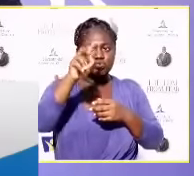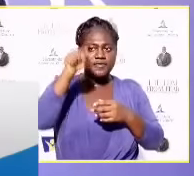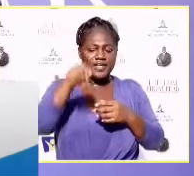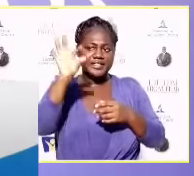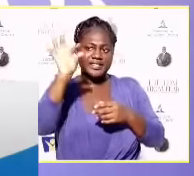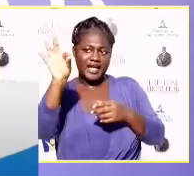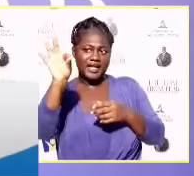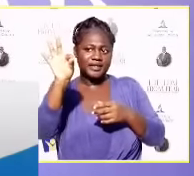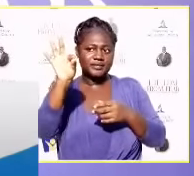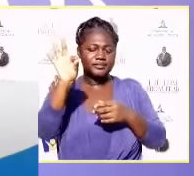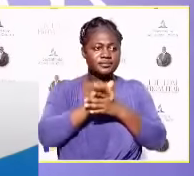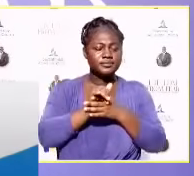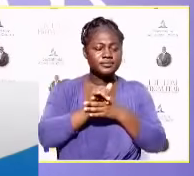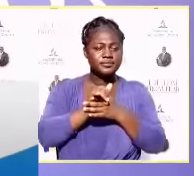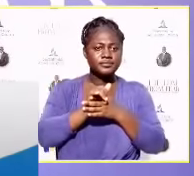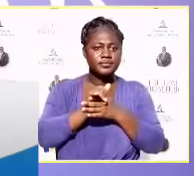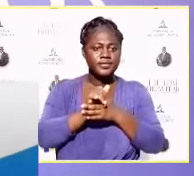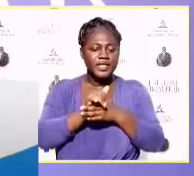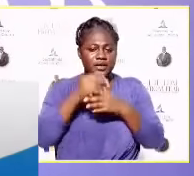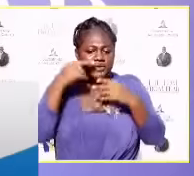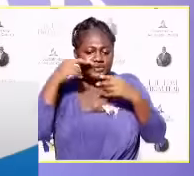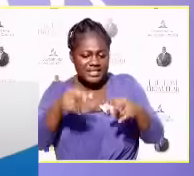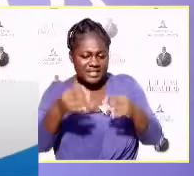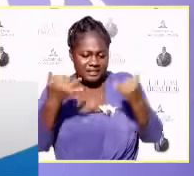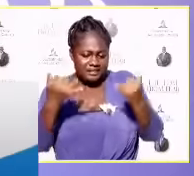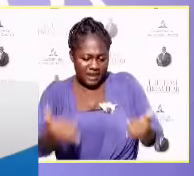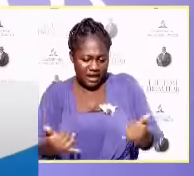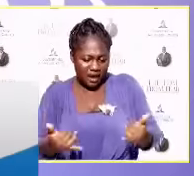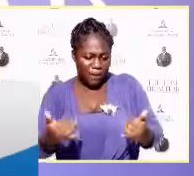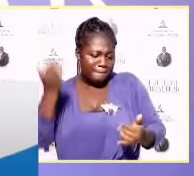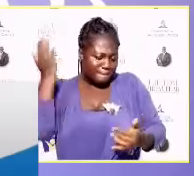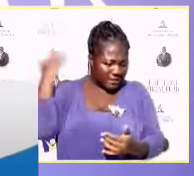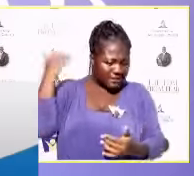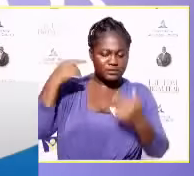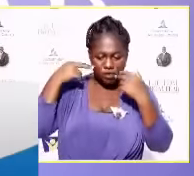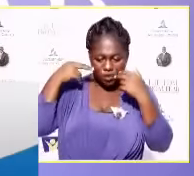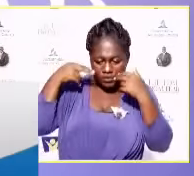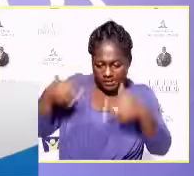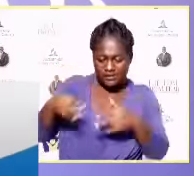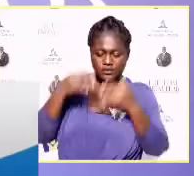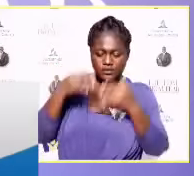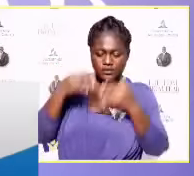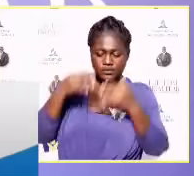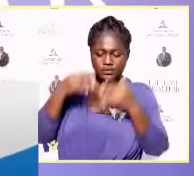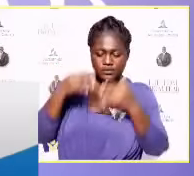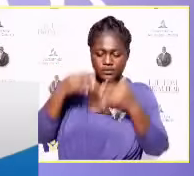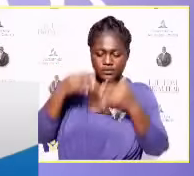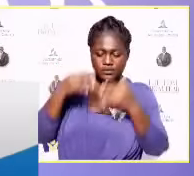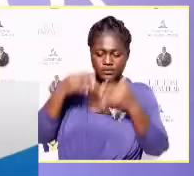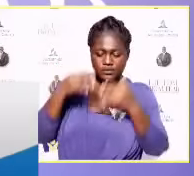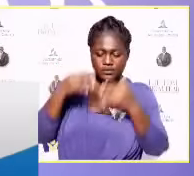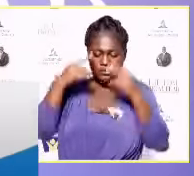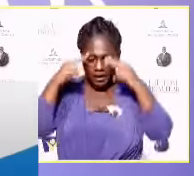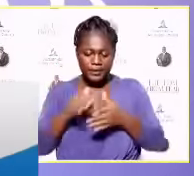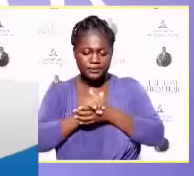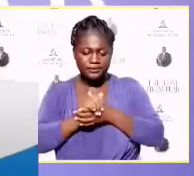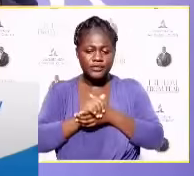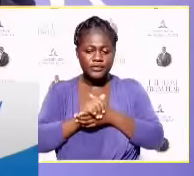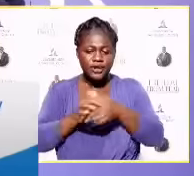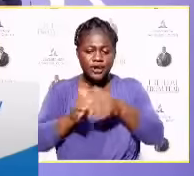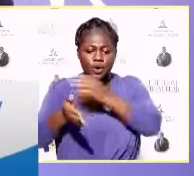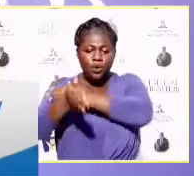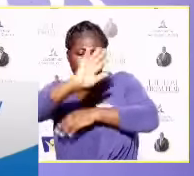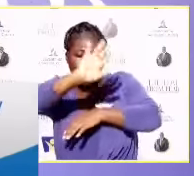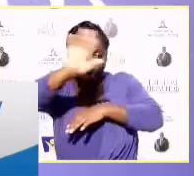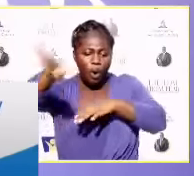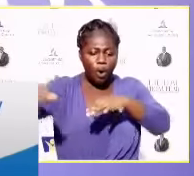Our subject then and now. And out of the ground made the Lord God to grow every tree that's